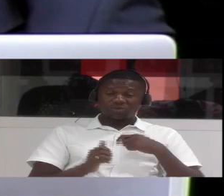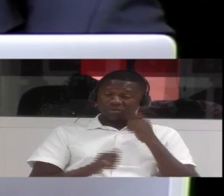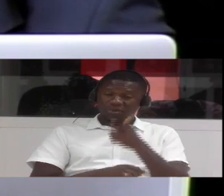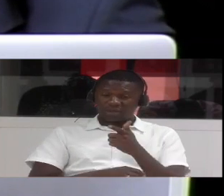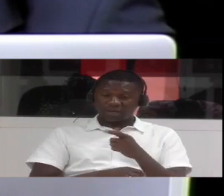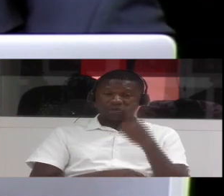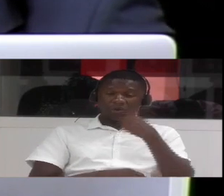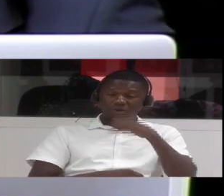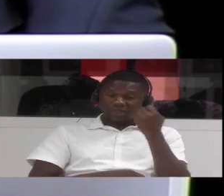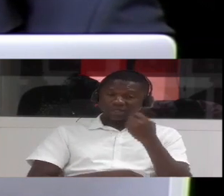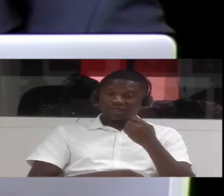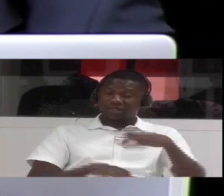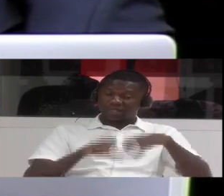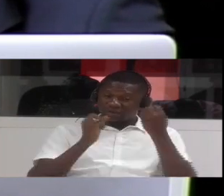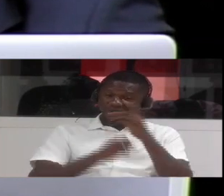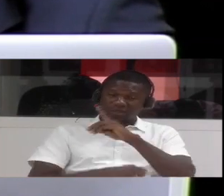$100,000 a fine.